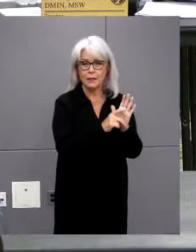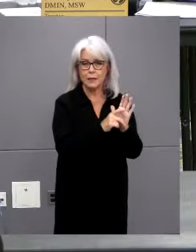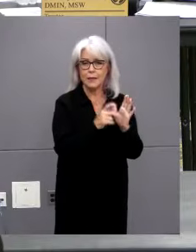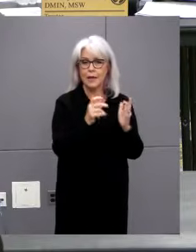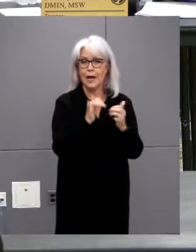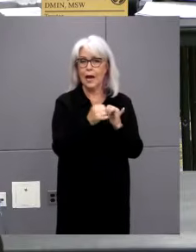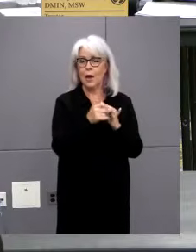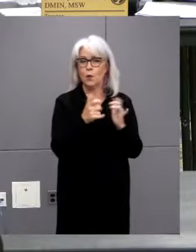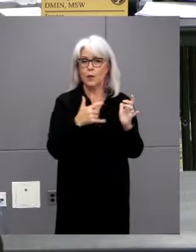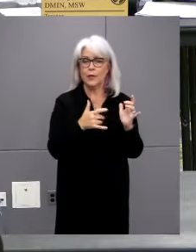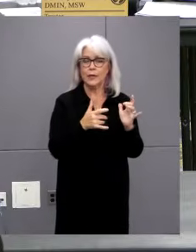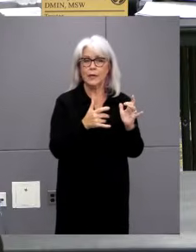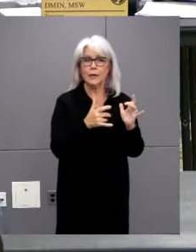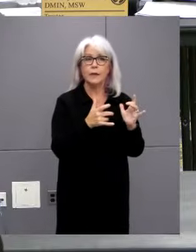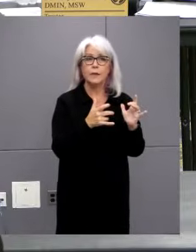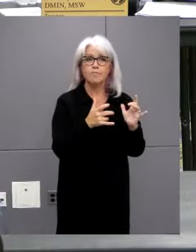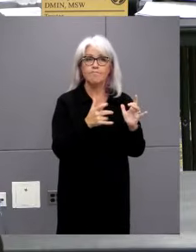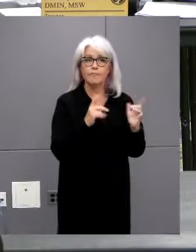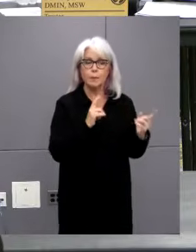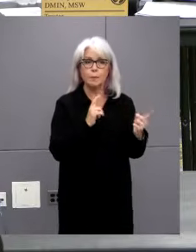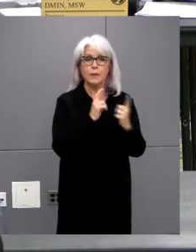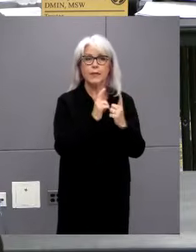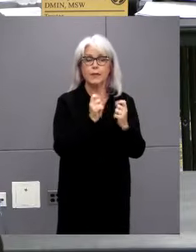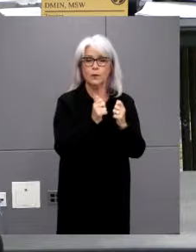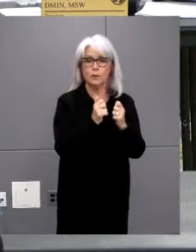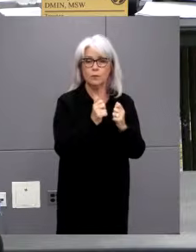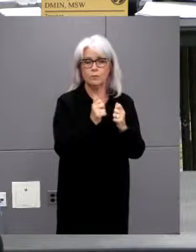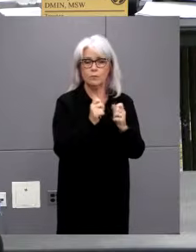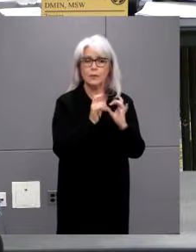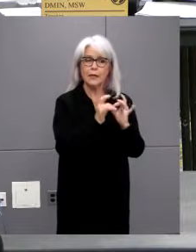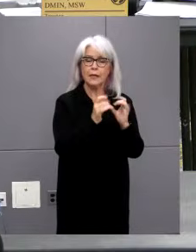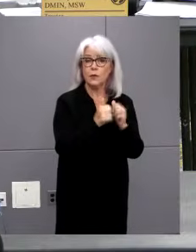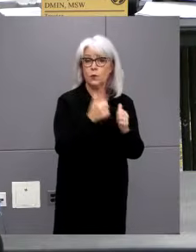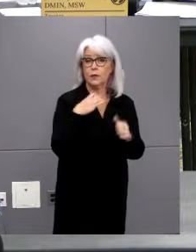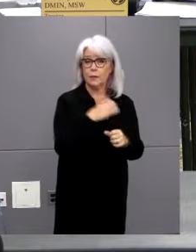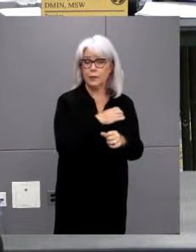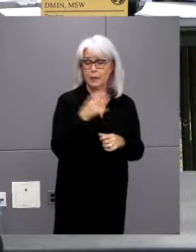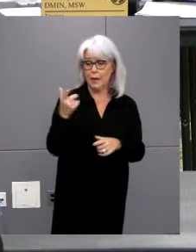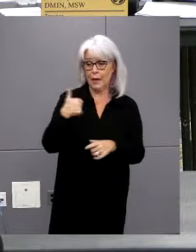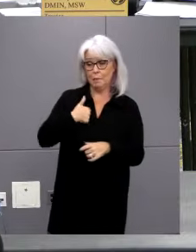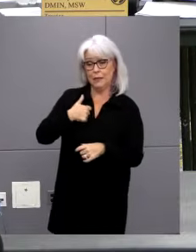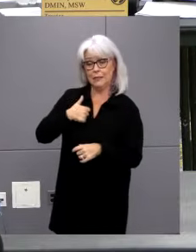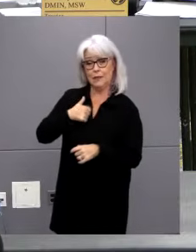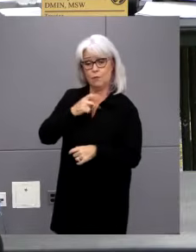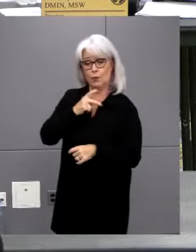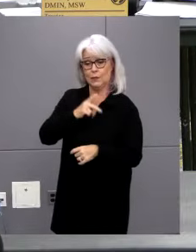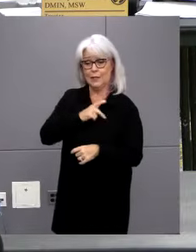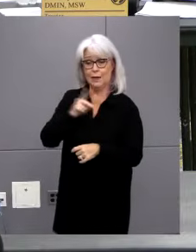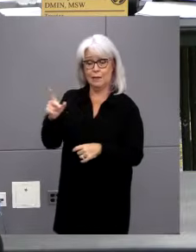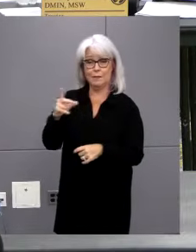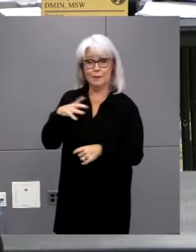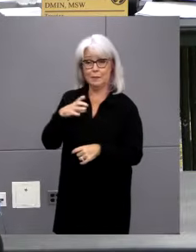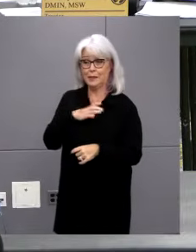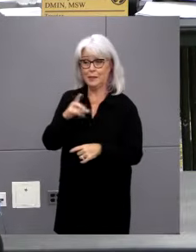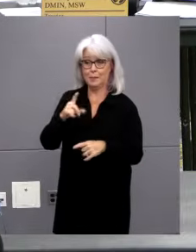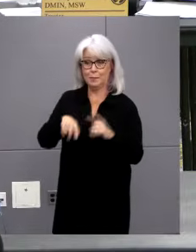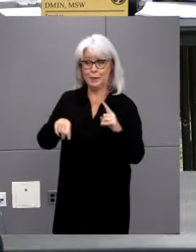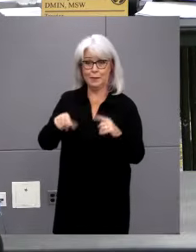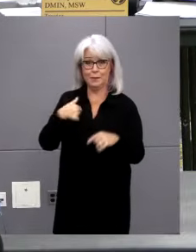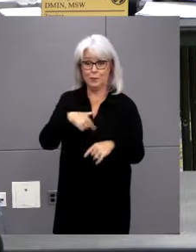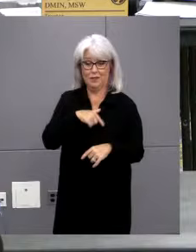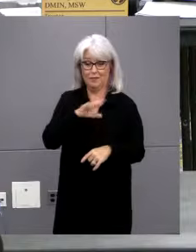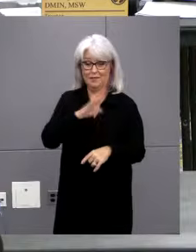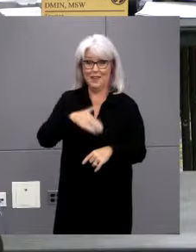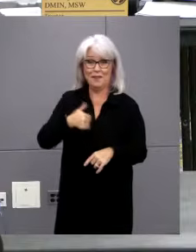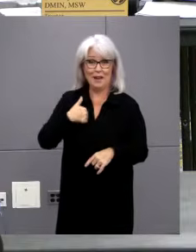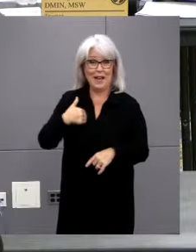meet as it relates to committees? Because like I'm on the personnel committee, but we've never had a meeting